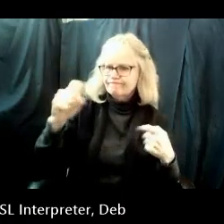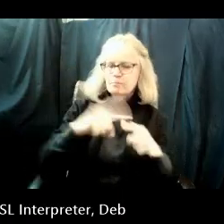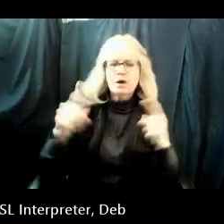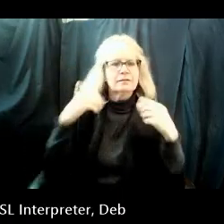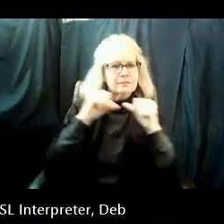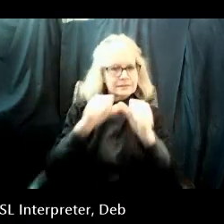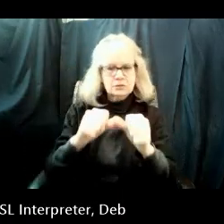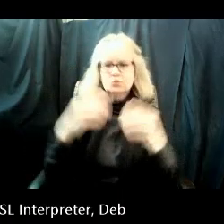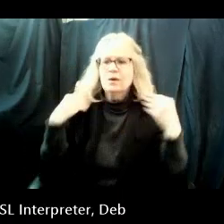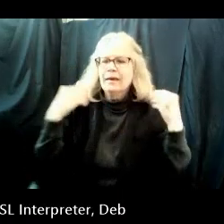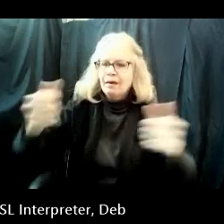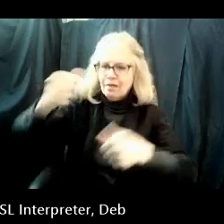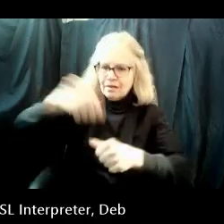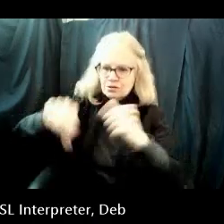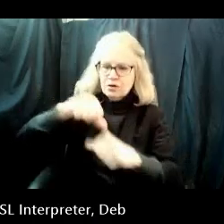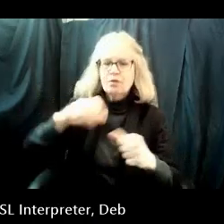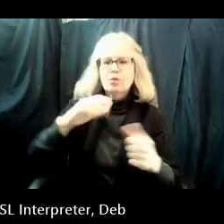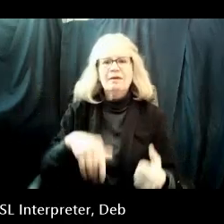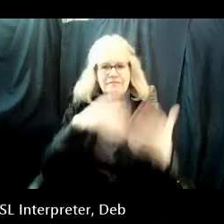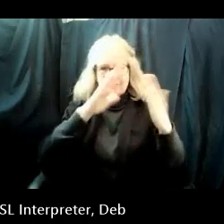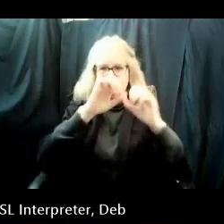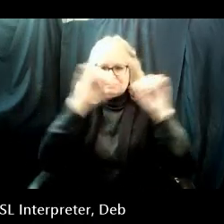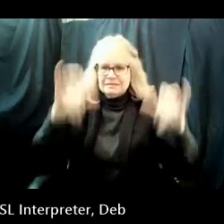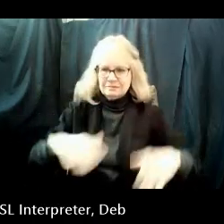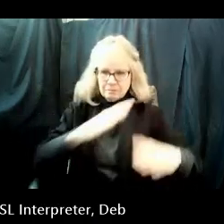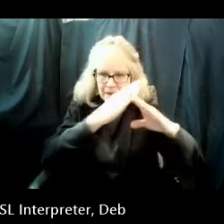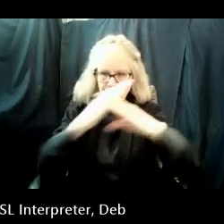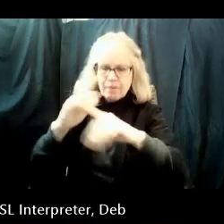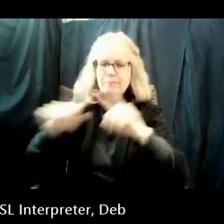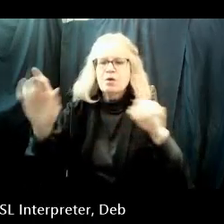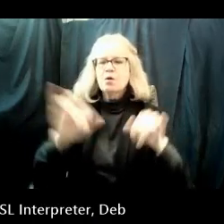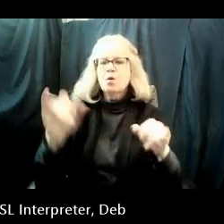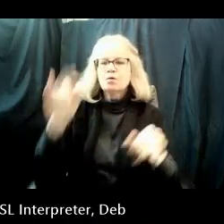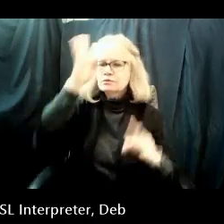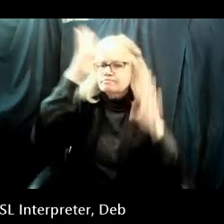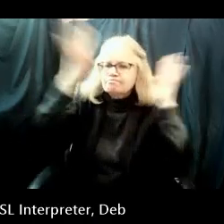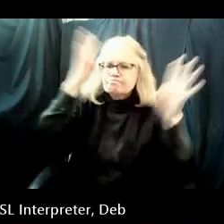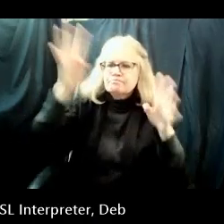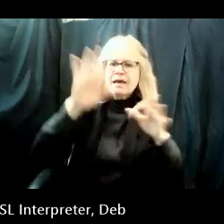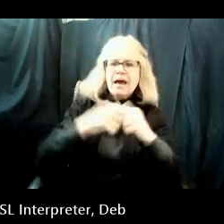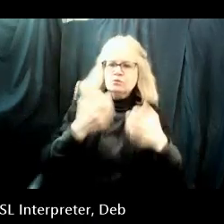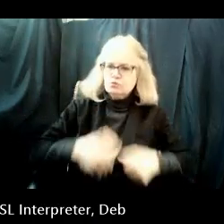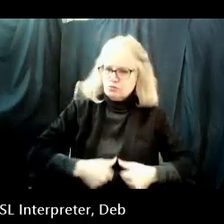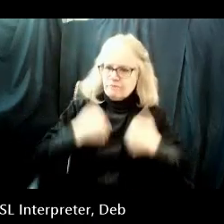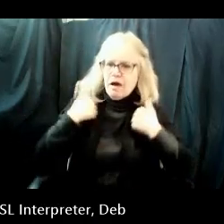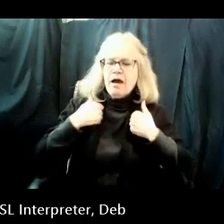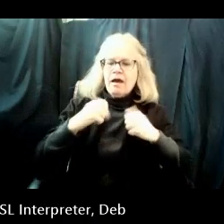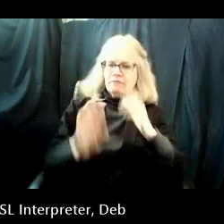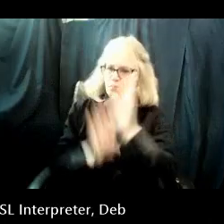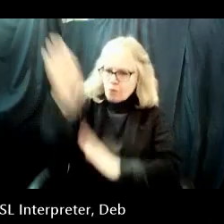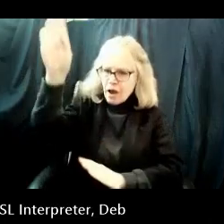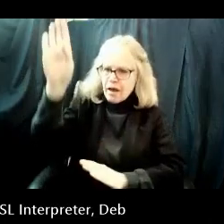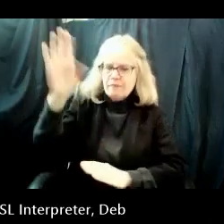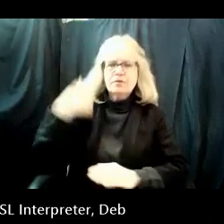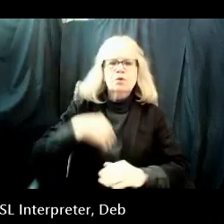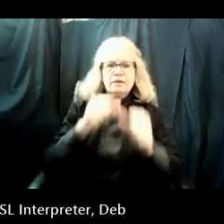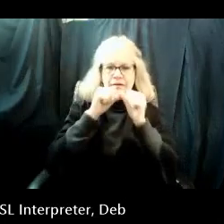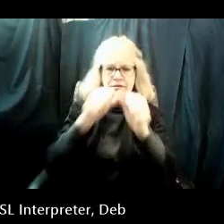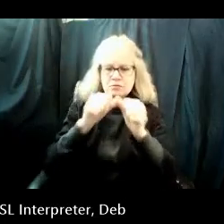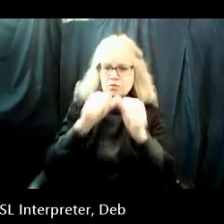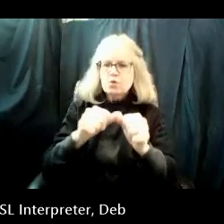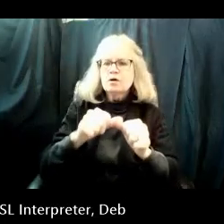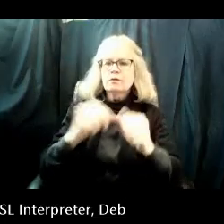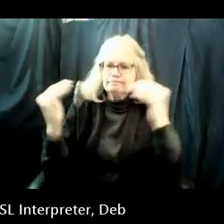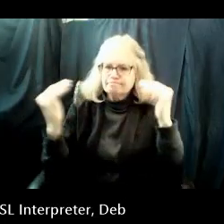heal each other. We face systemic barriers, but we also innovate ways to survive and thrive. We endure inequity, and we transform